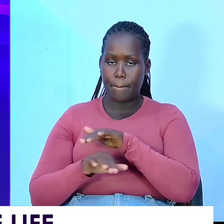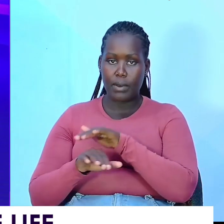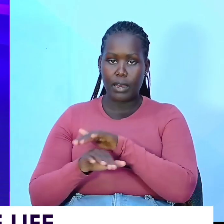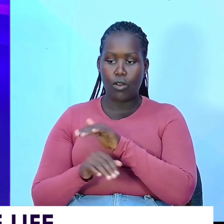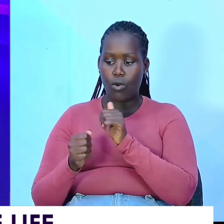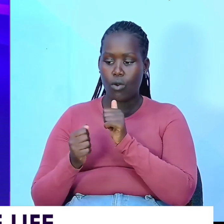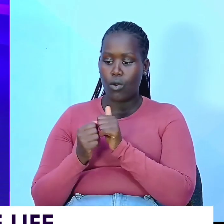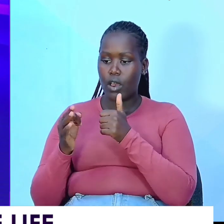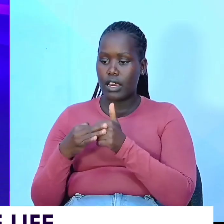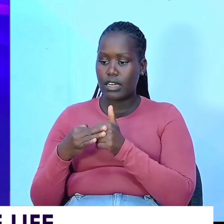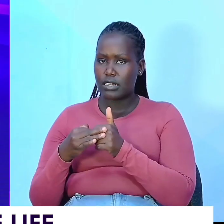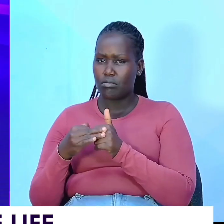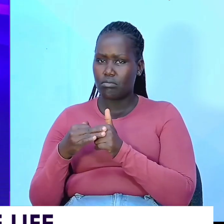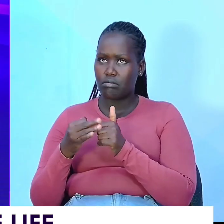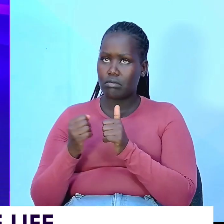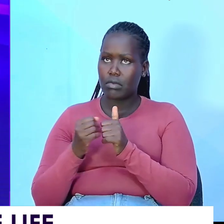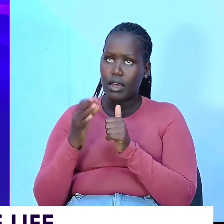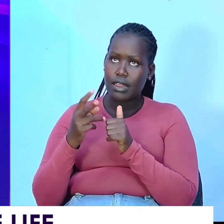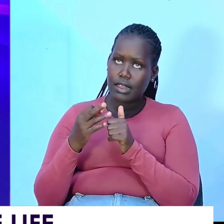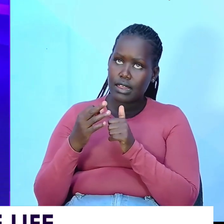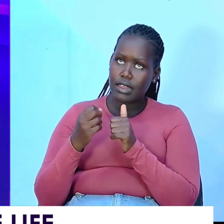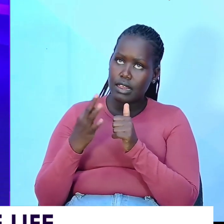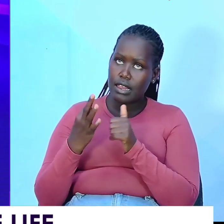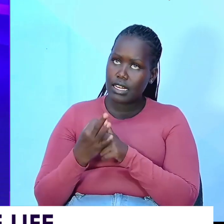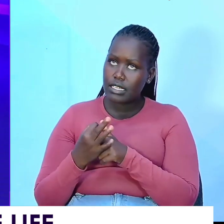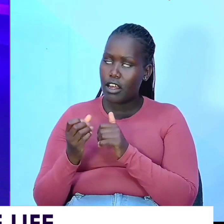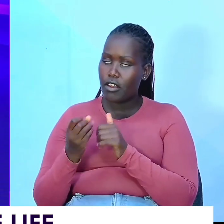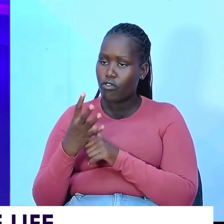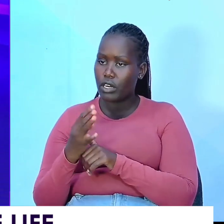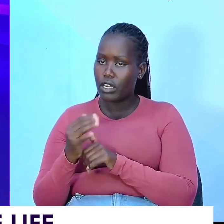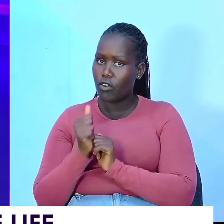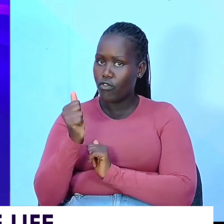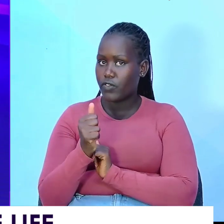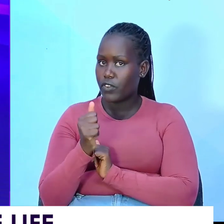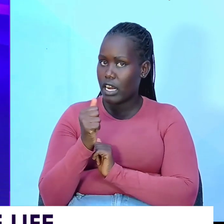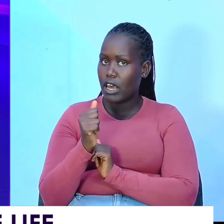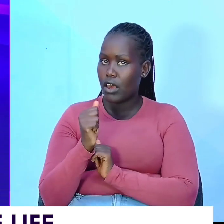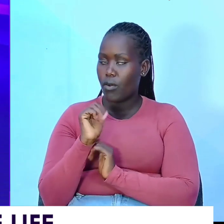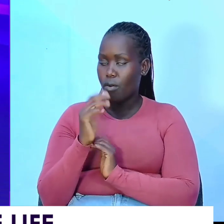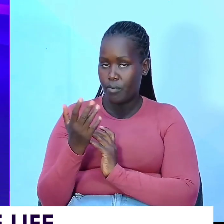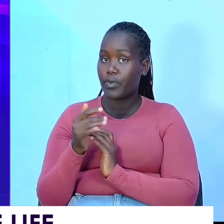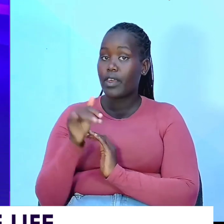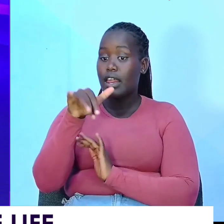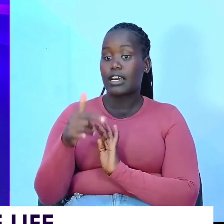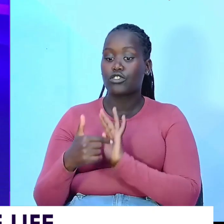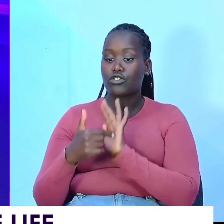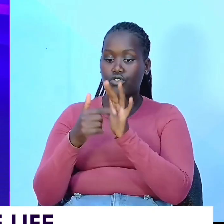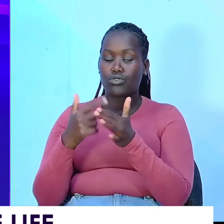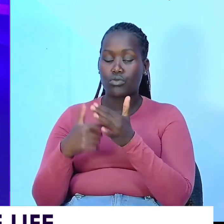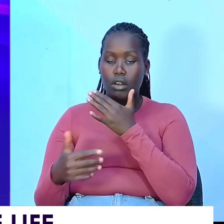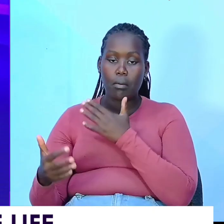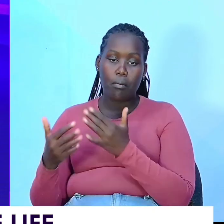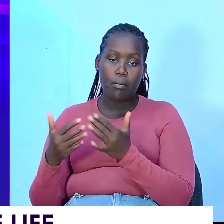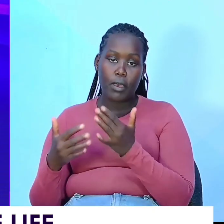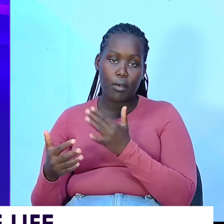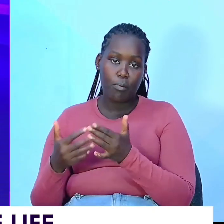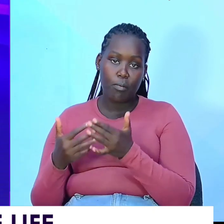15 in their teenage or even adolescence. So you can see that shows that probably there was